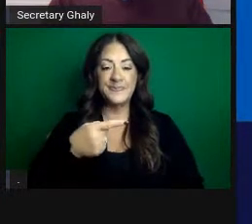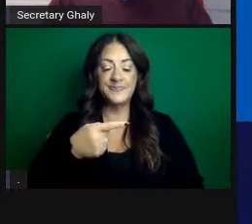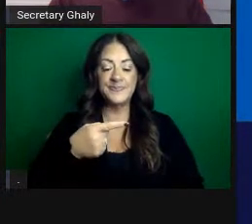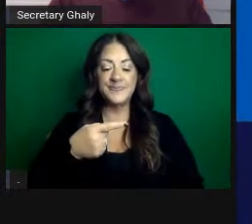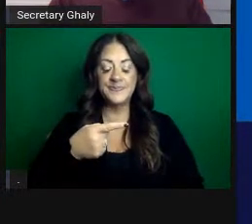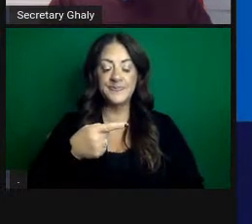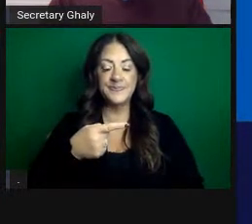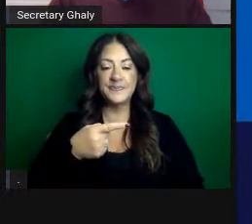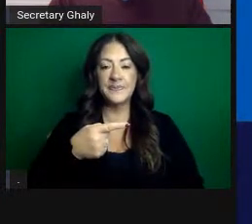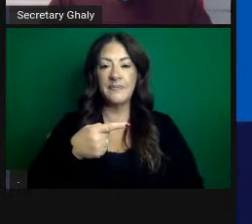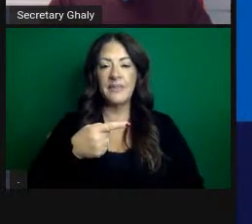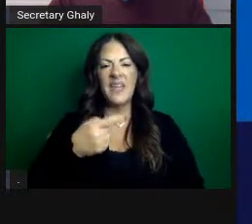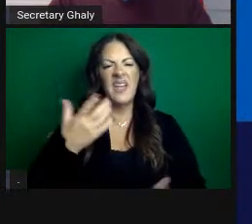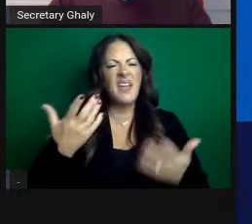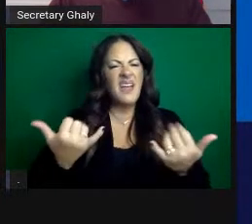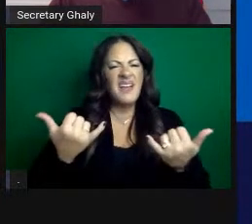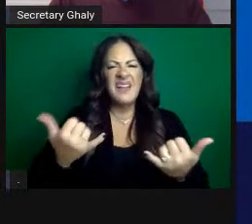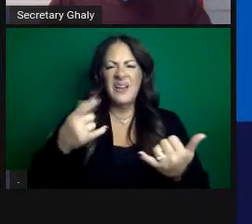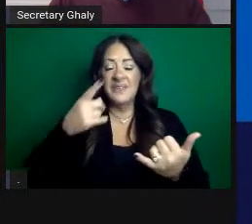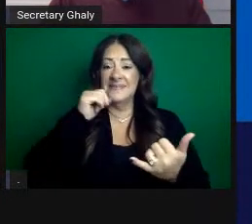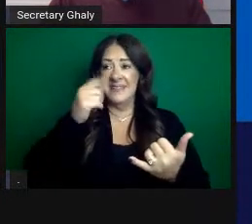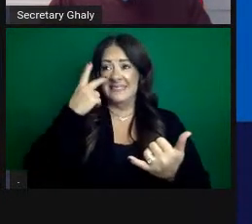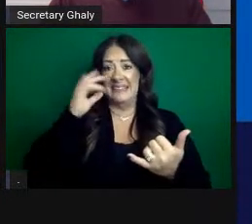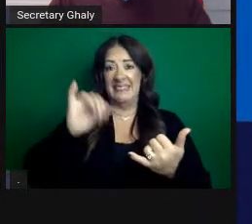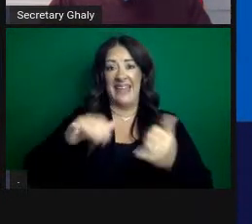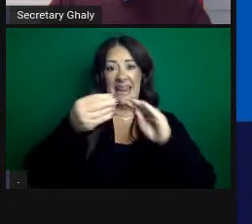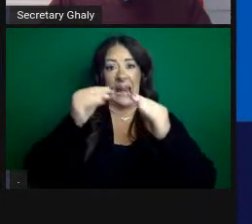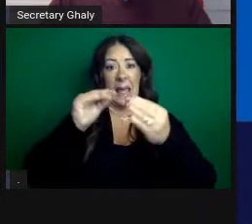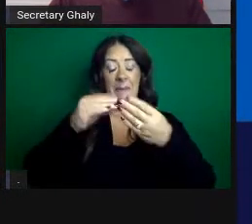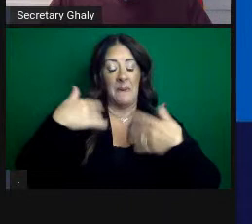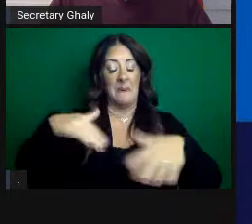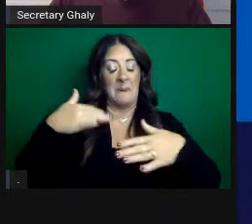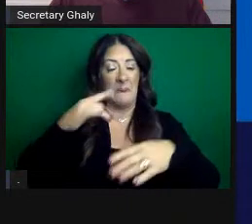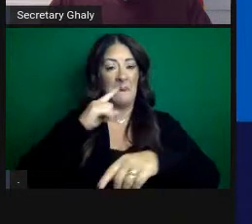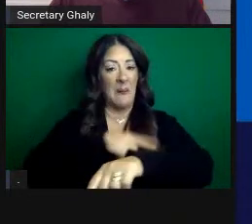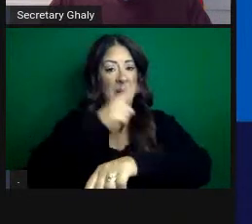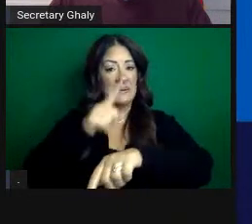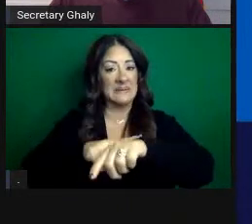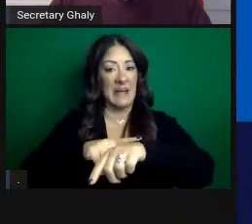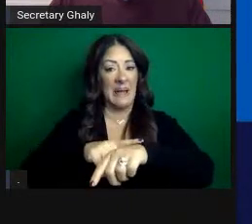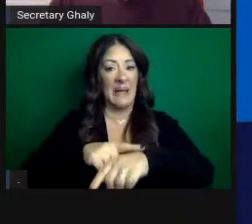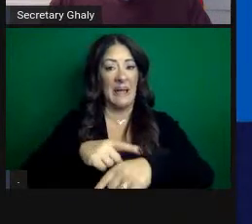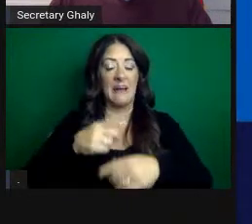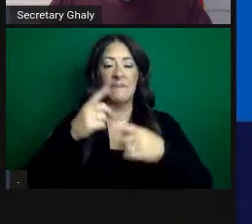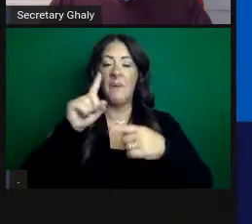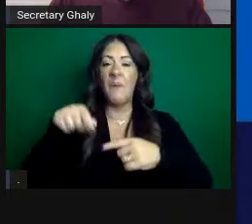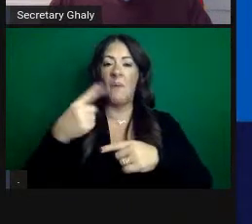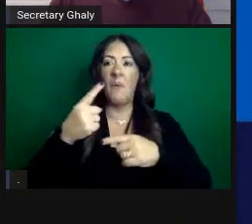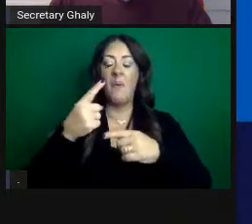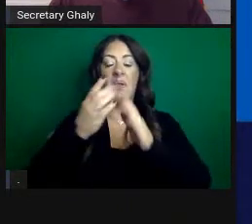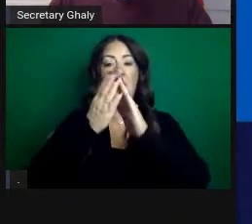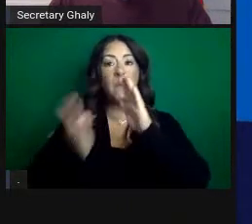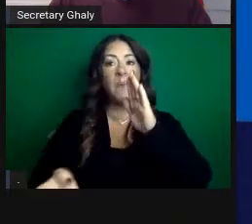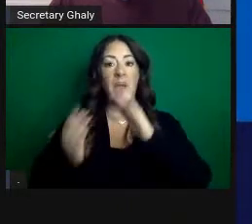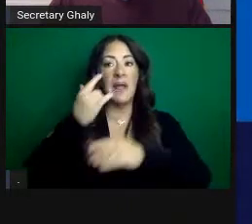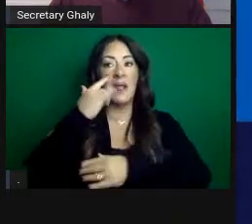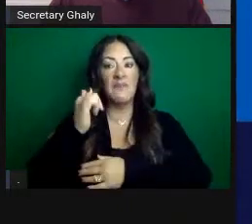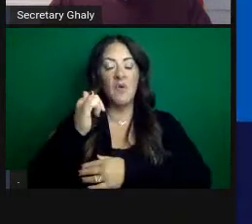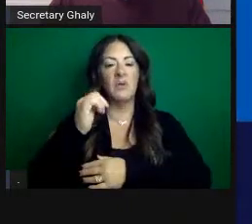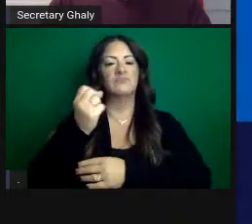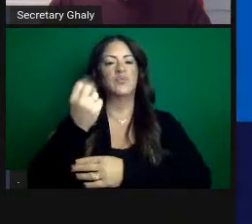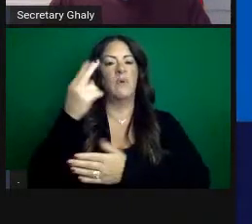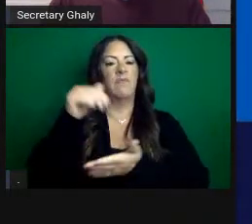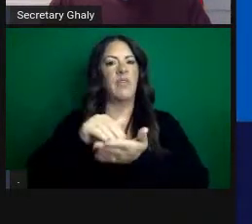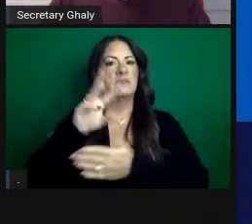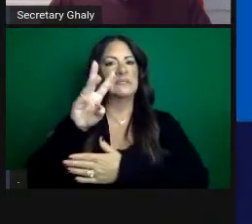So we haven't seen a number like this in quite some time. 12,064 cases reported statewide again. Tuesday